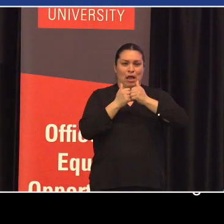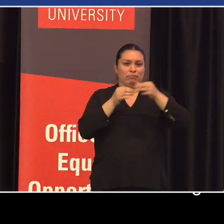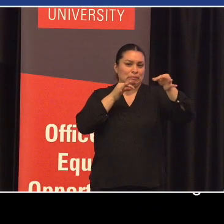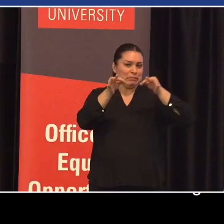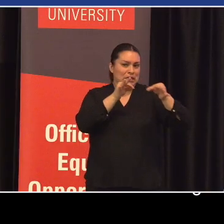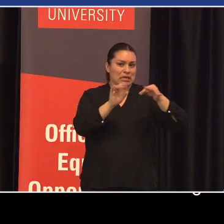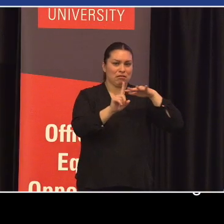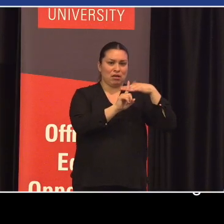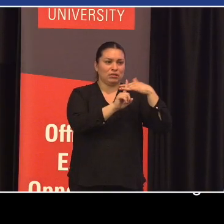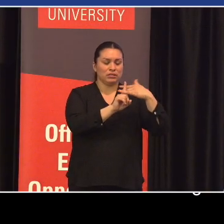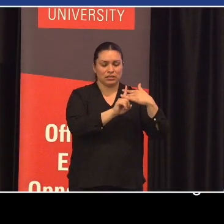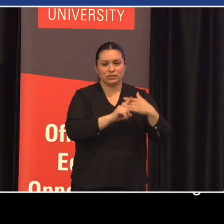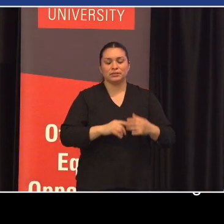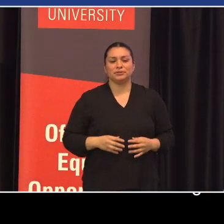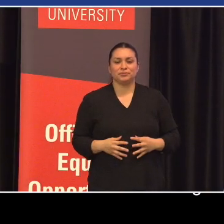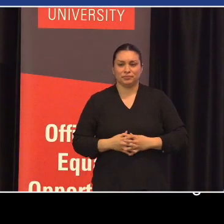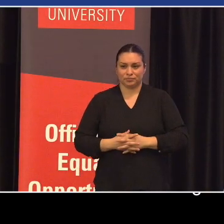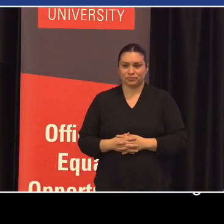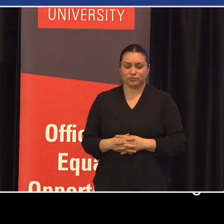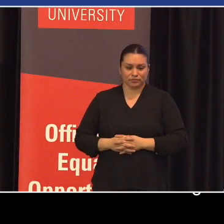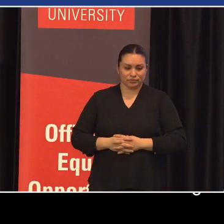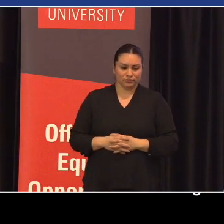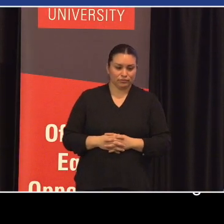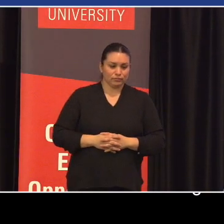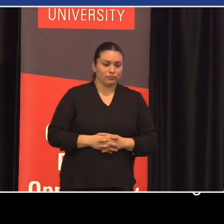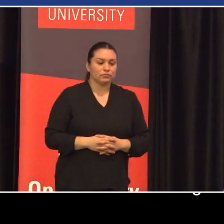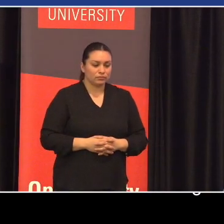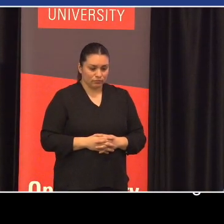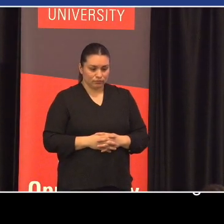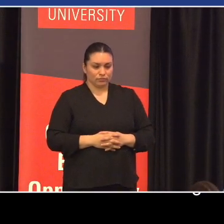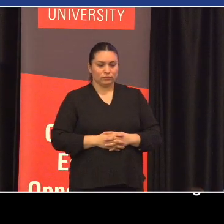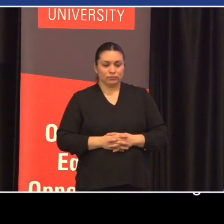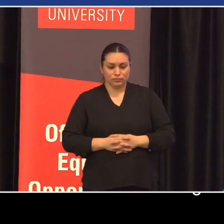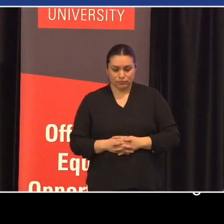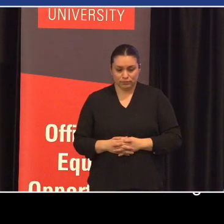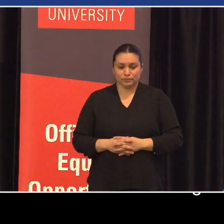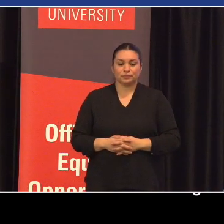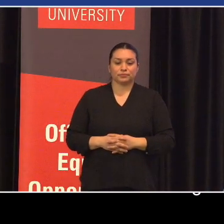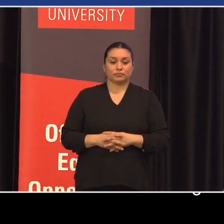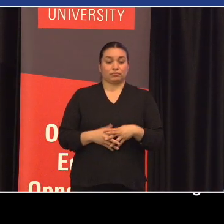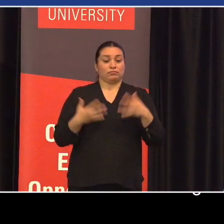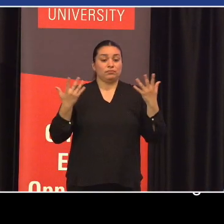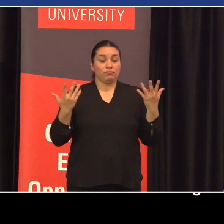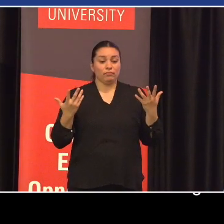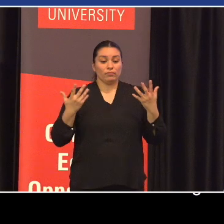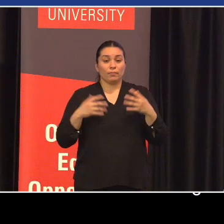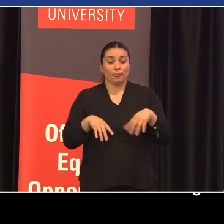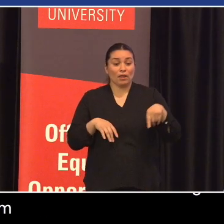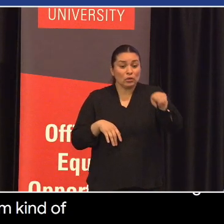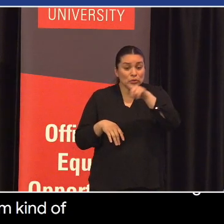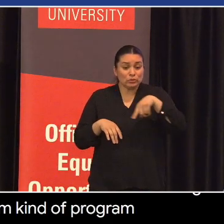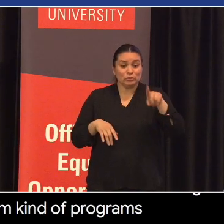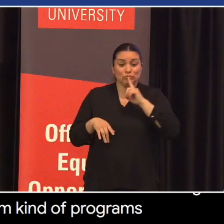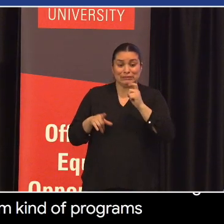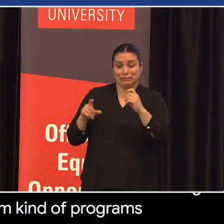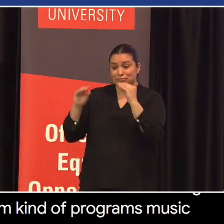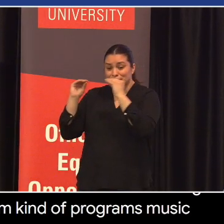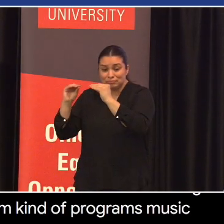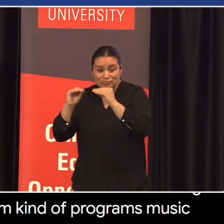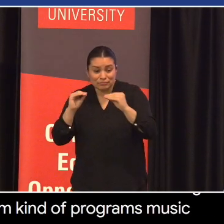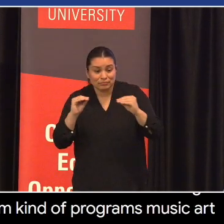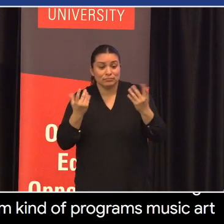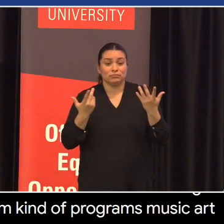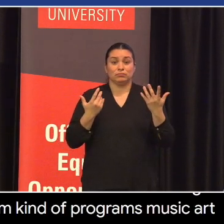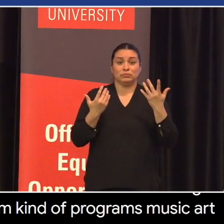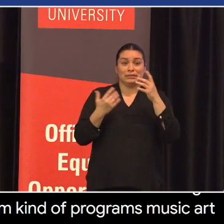here has either an affiliation with, you've taught in now or other times in either any STEM kind of programs, music,